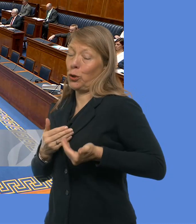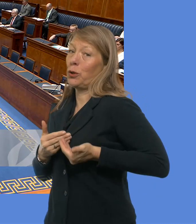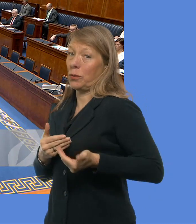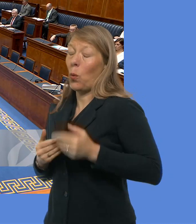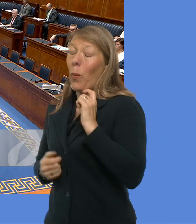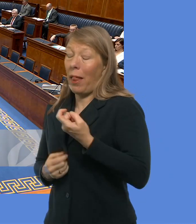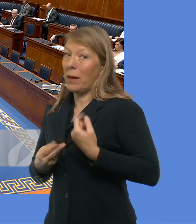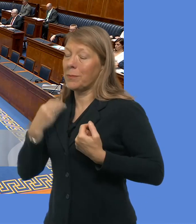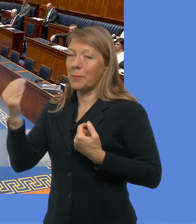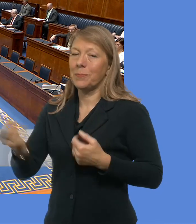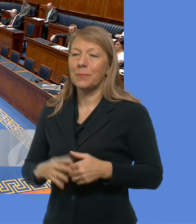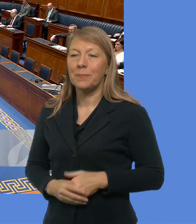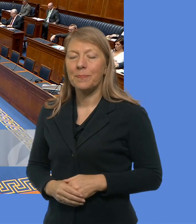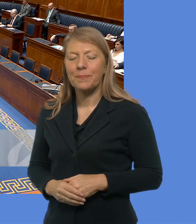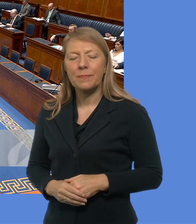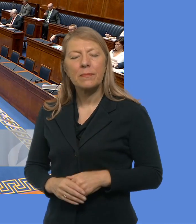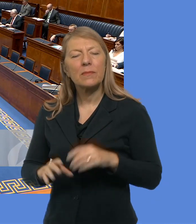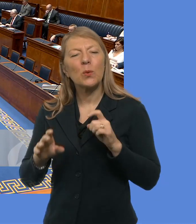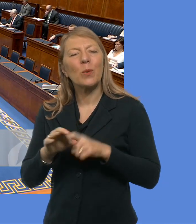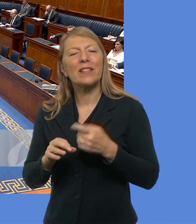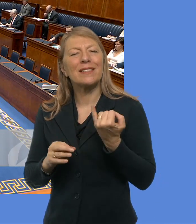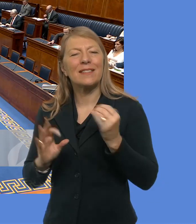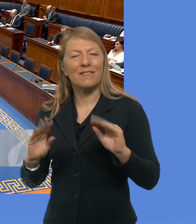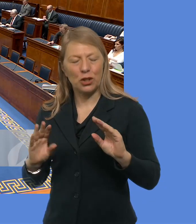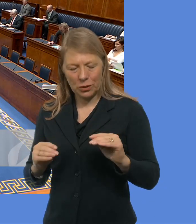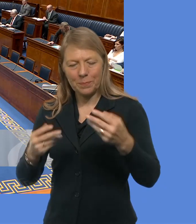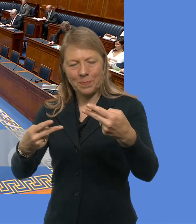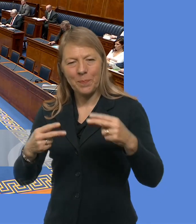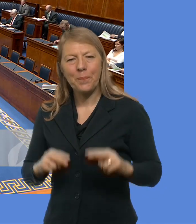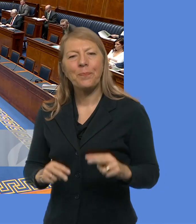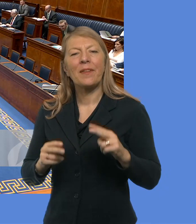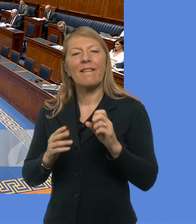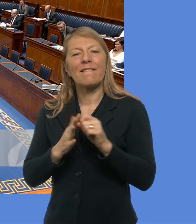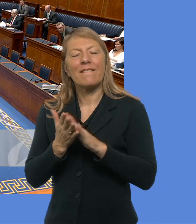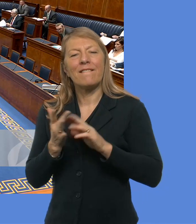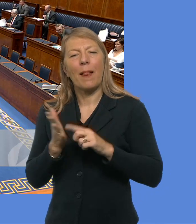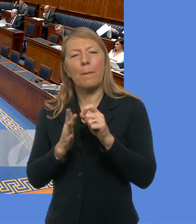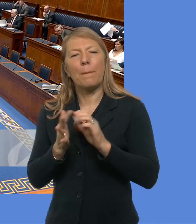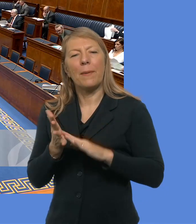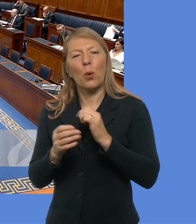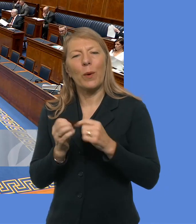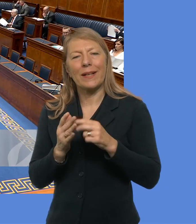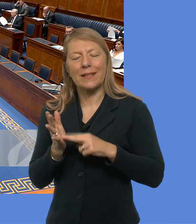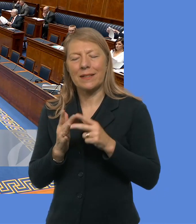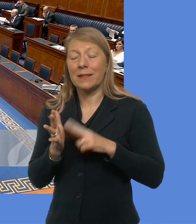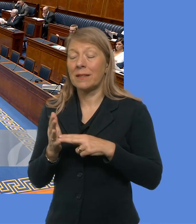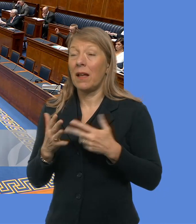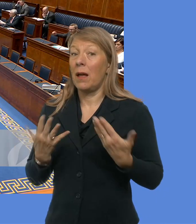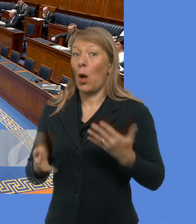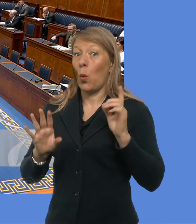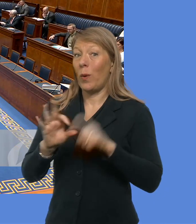So, question 6 has been answered. I call Philip McGuigan. Cash Dever Ashact, question 7.